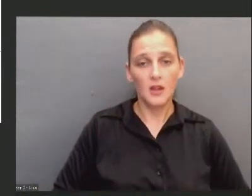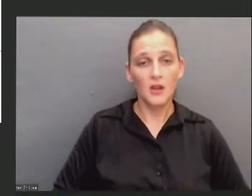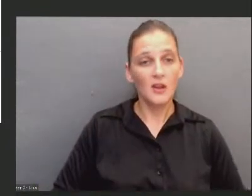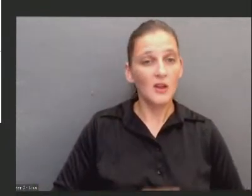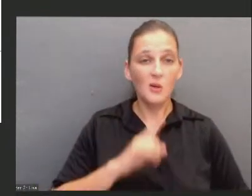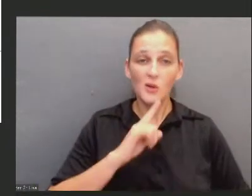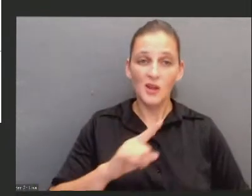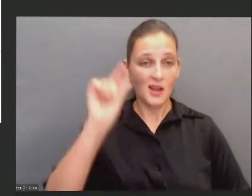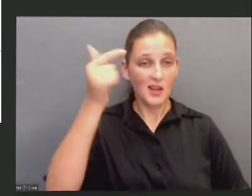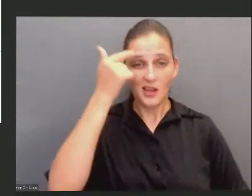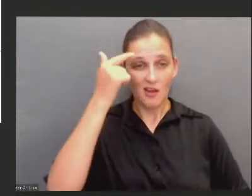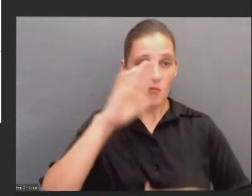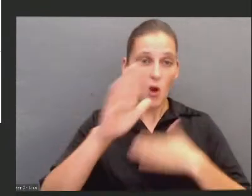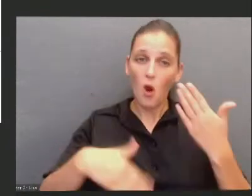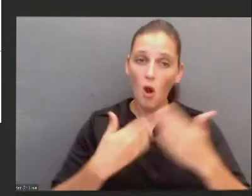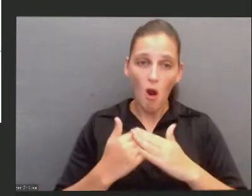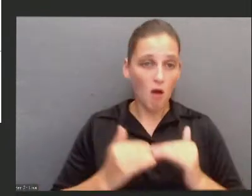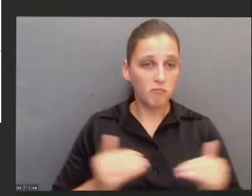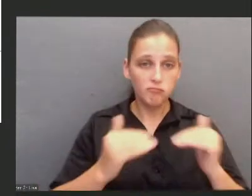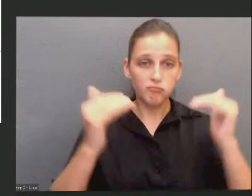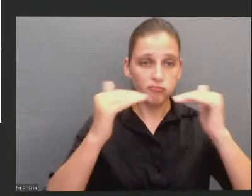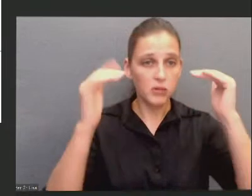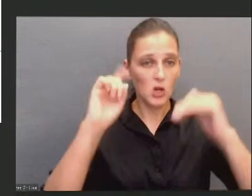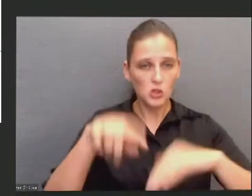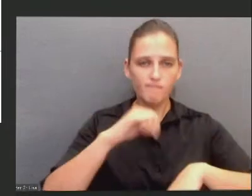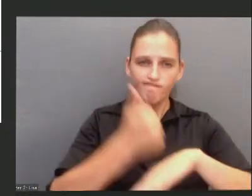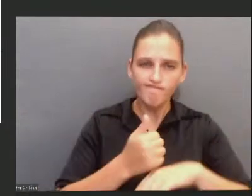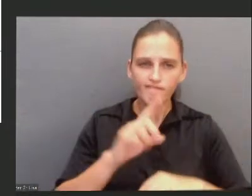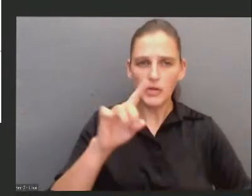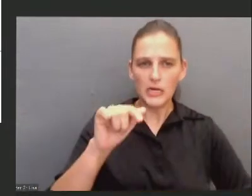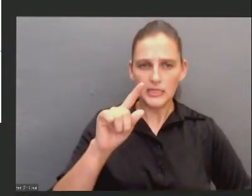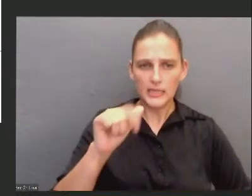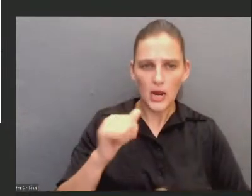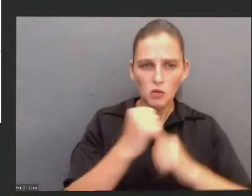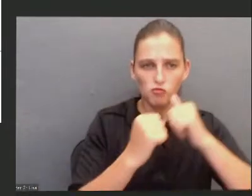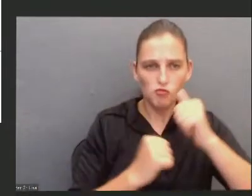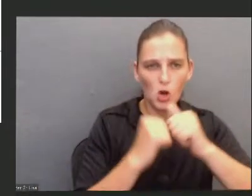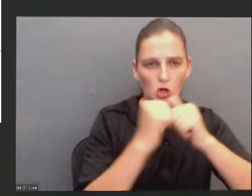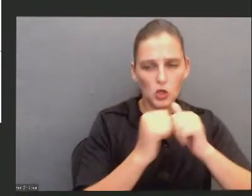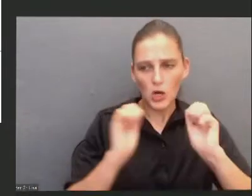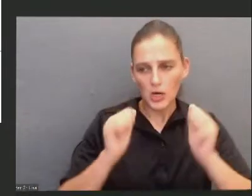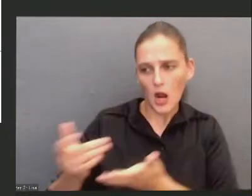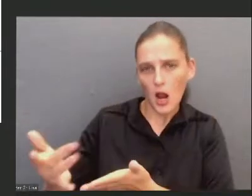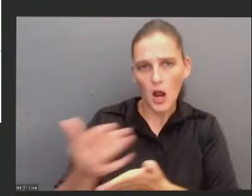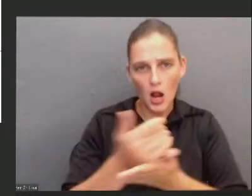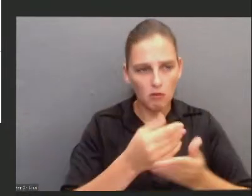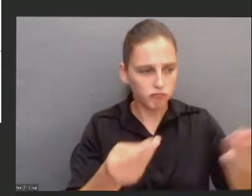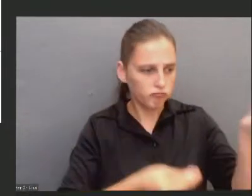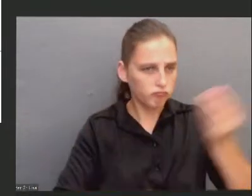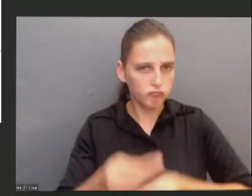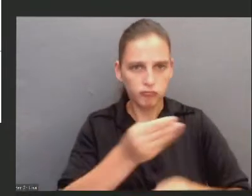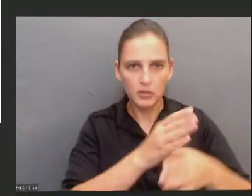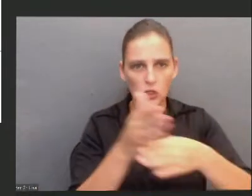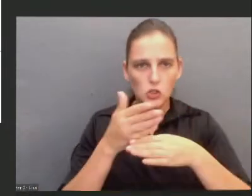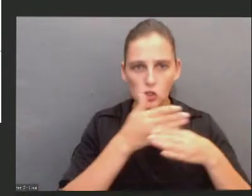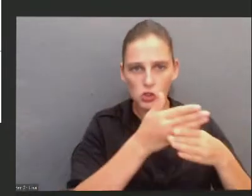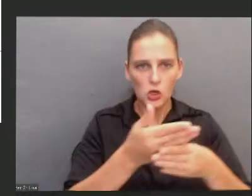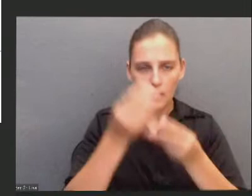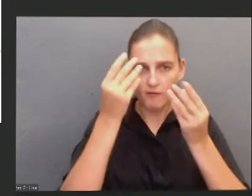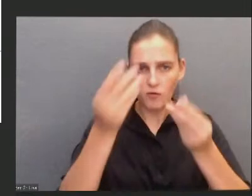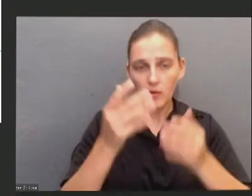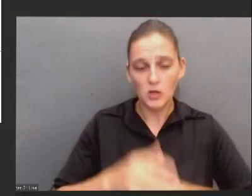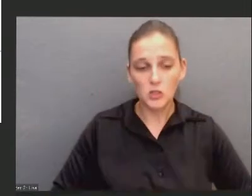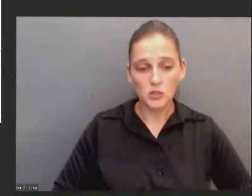to collect, integrate, and share data related to behavioral health, including the continuum of prevention, testing, treatment,